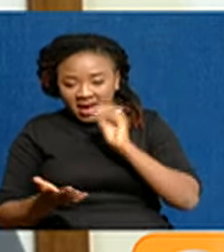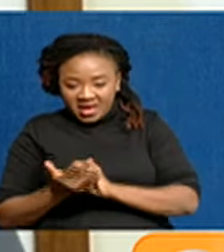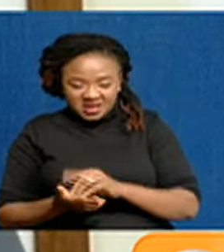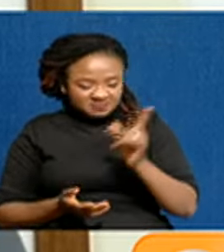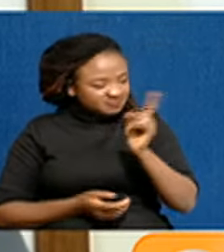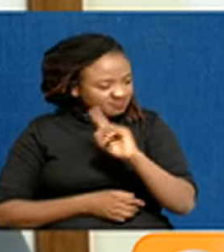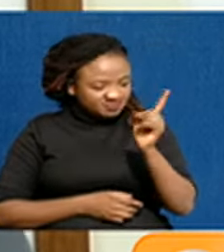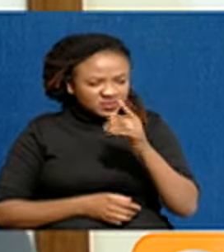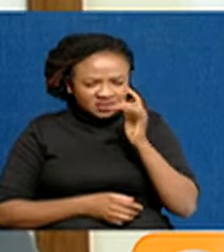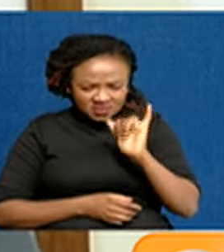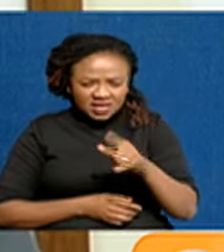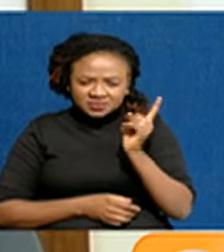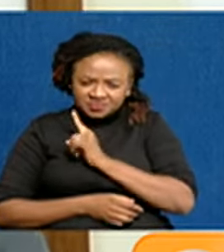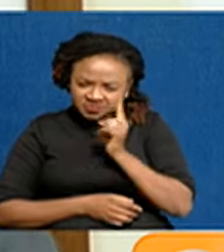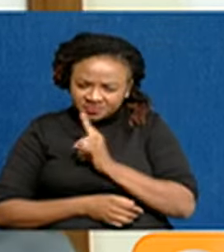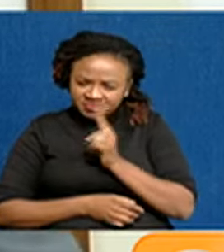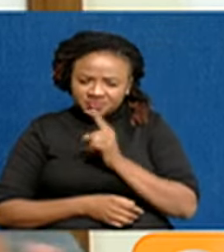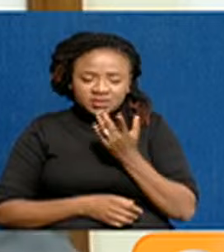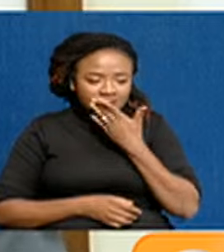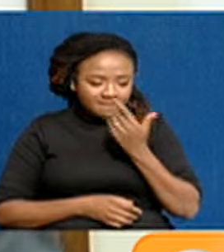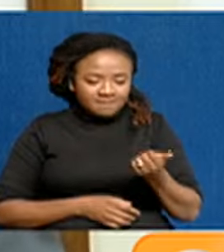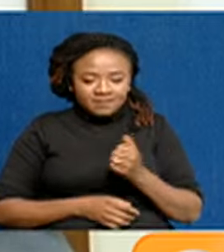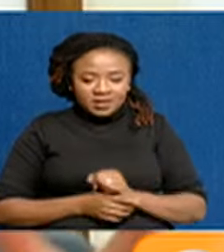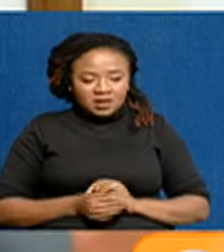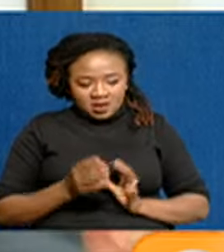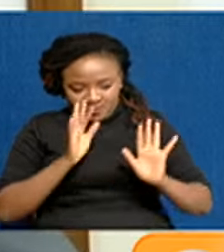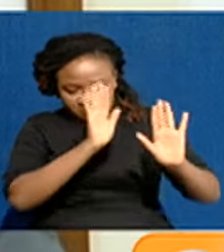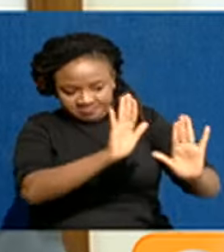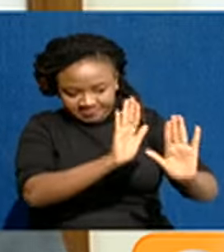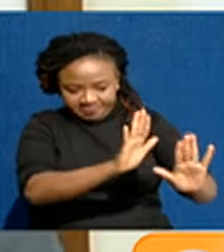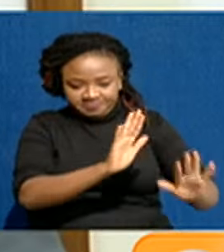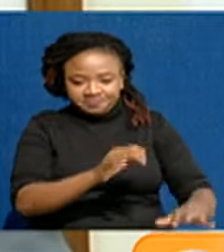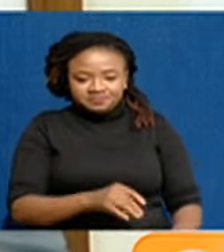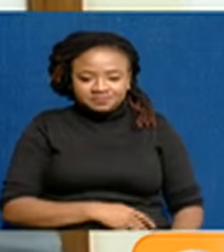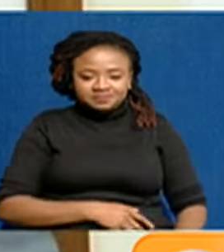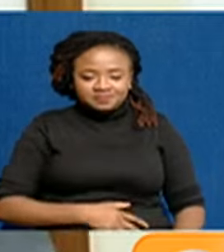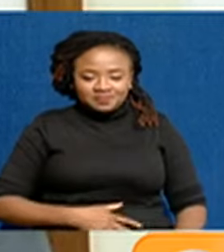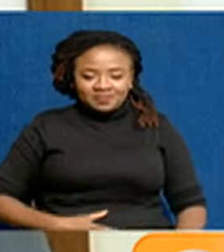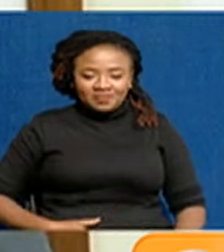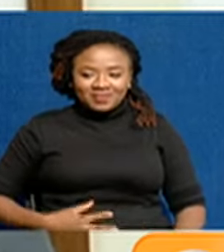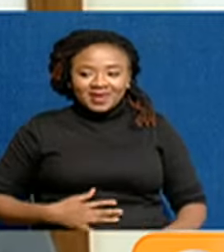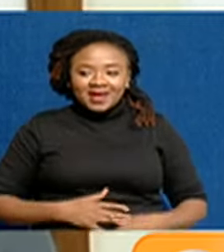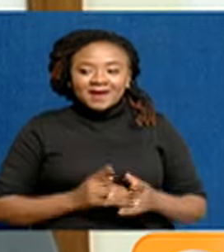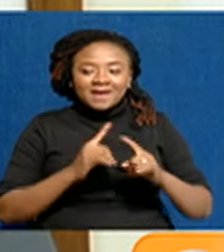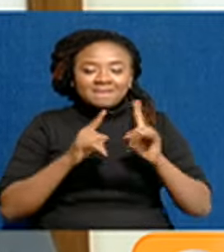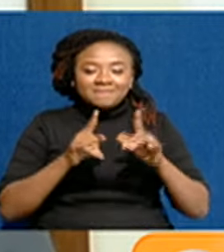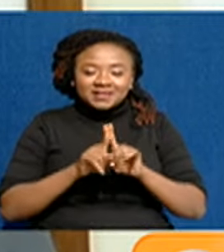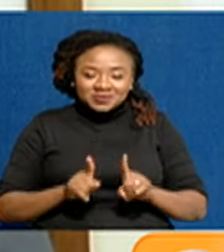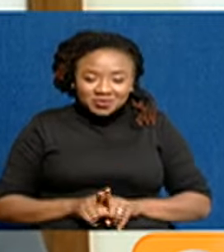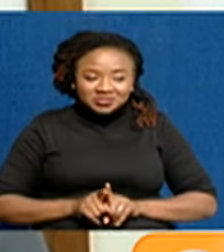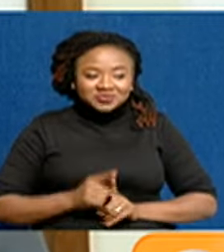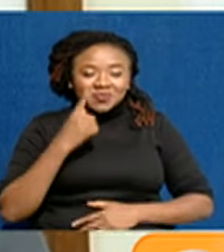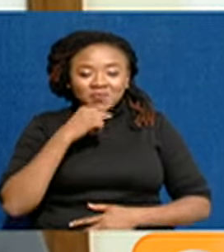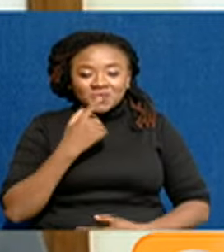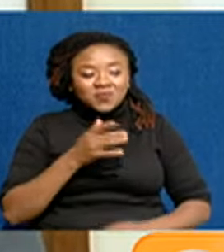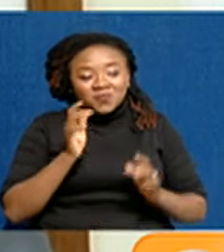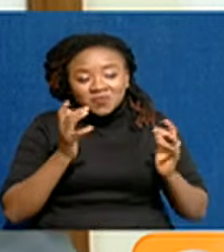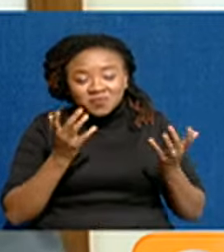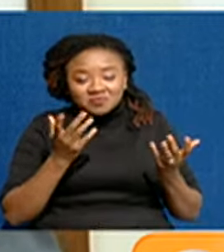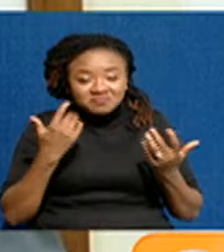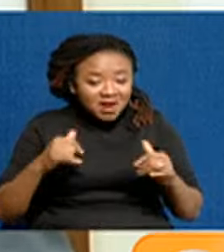very, very important, because already you can now gauge and say these are the people. But then those that are yet to travel, they can stay and wait, so that